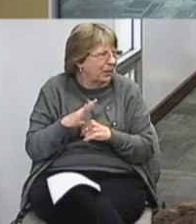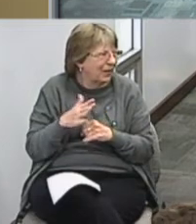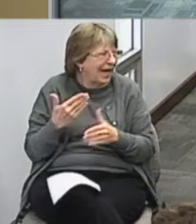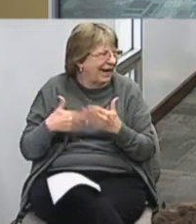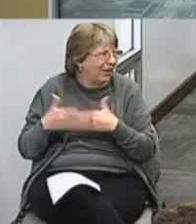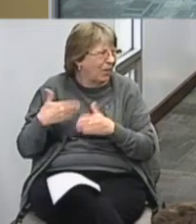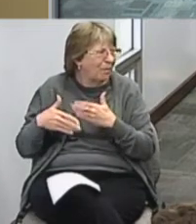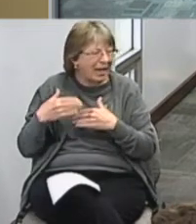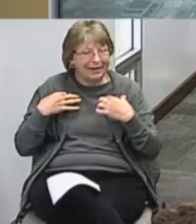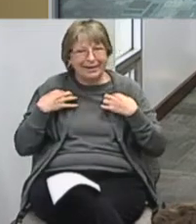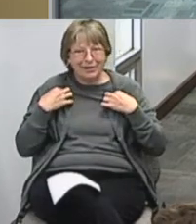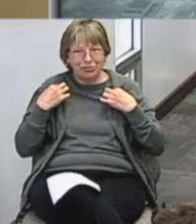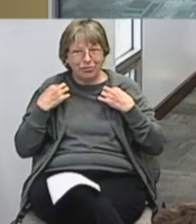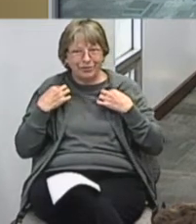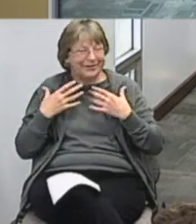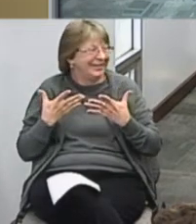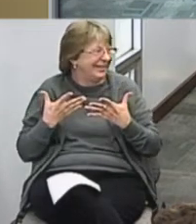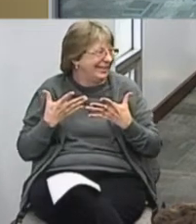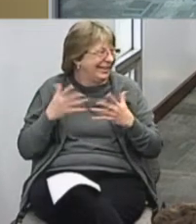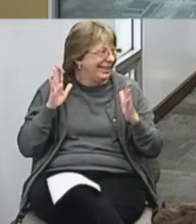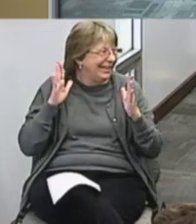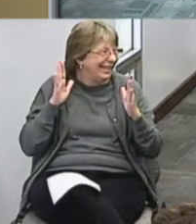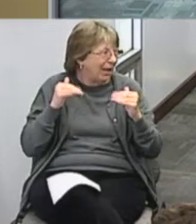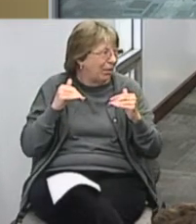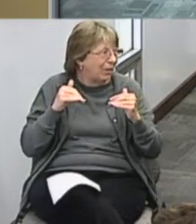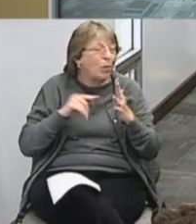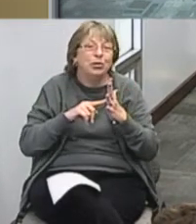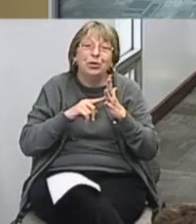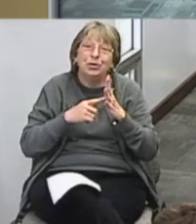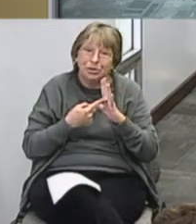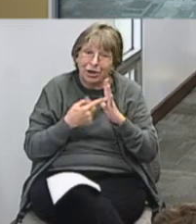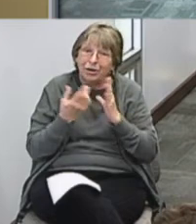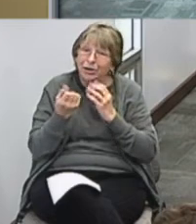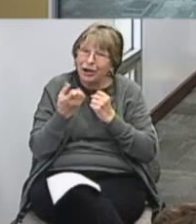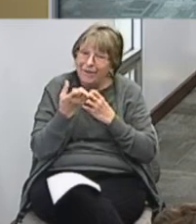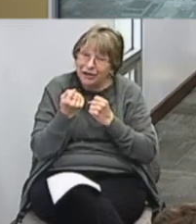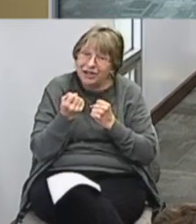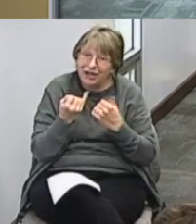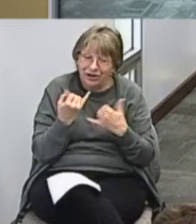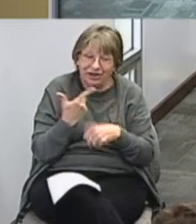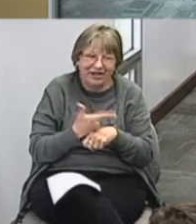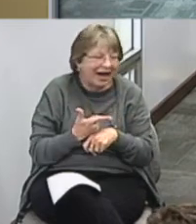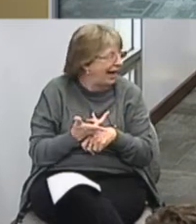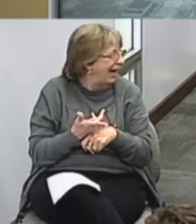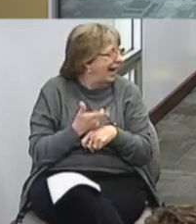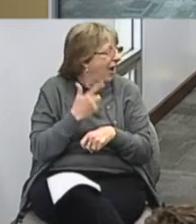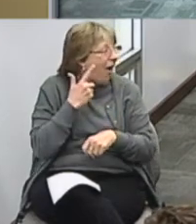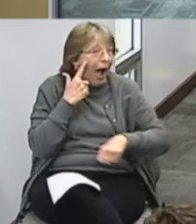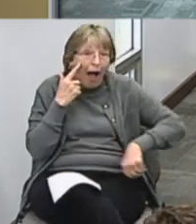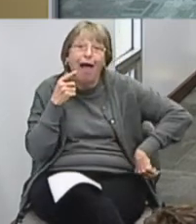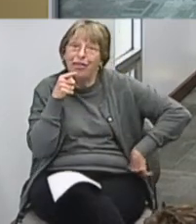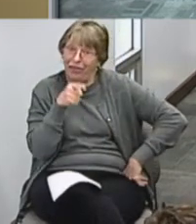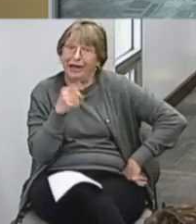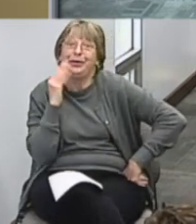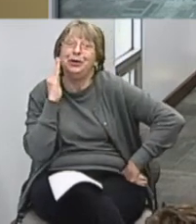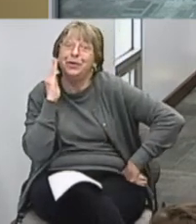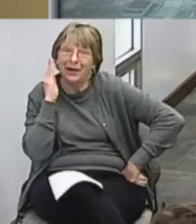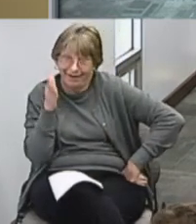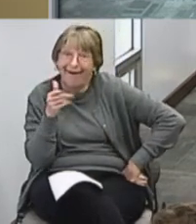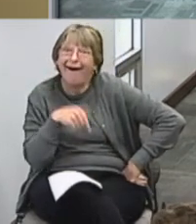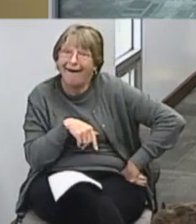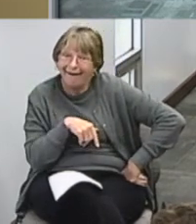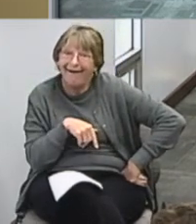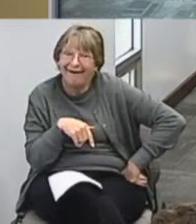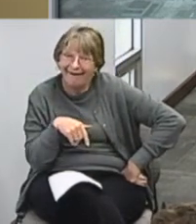to this shirt, I would hope to spark a conversation here today. yeah, So absolutely. And Well, I think you have. I think you definitely have.